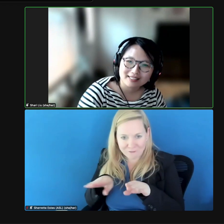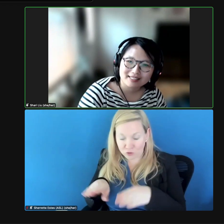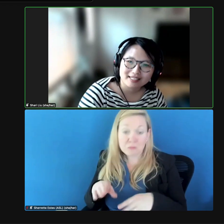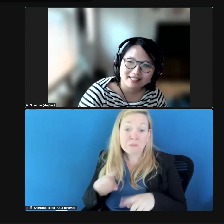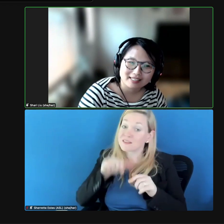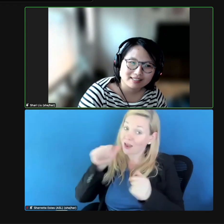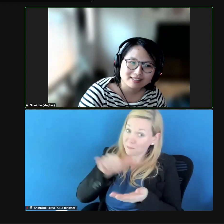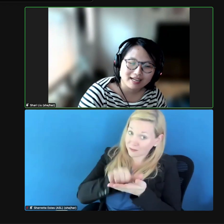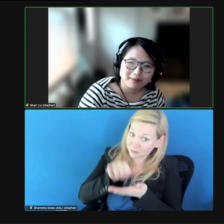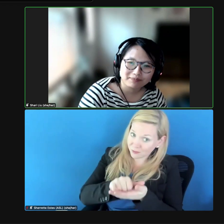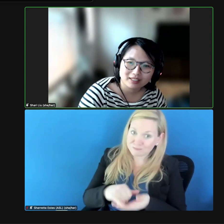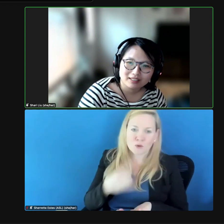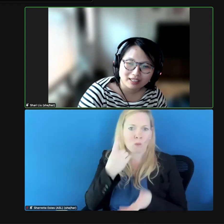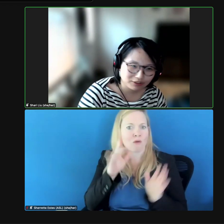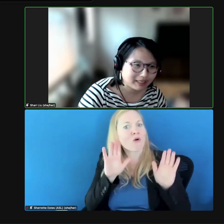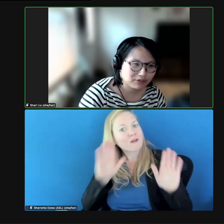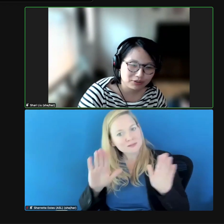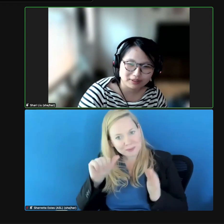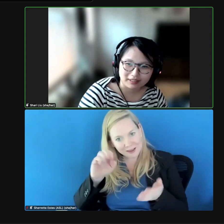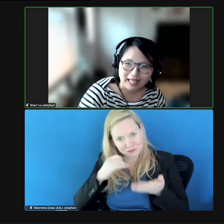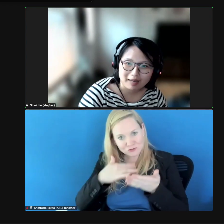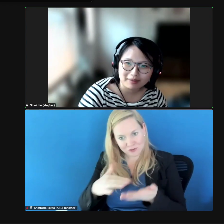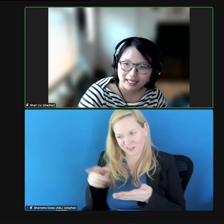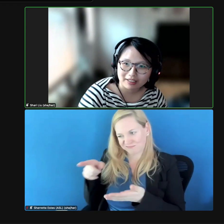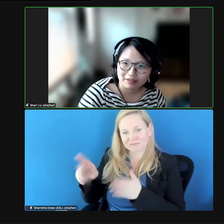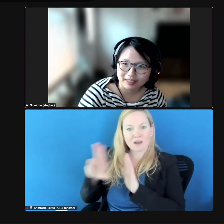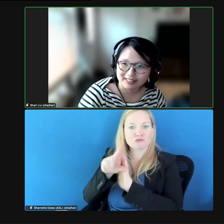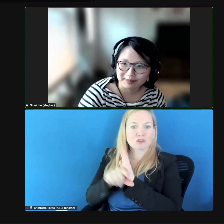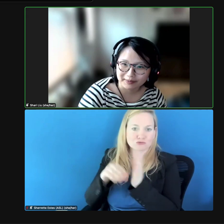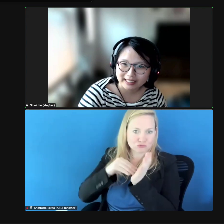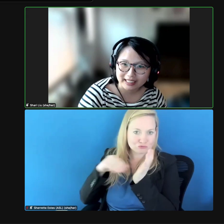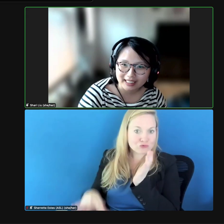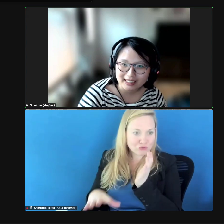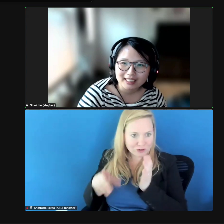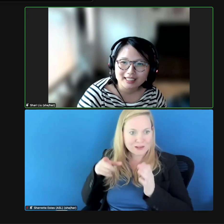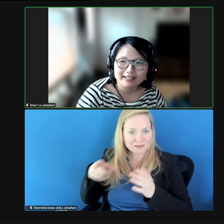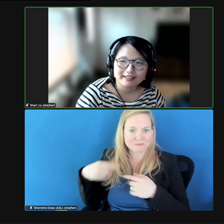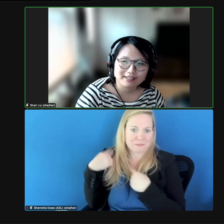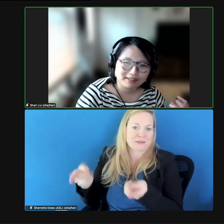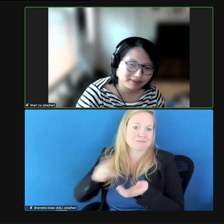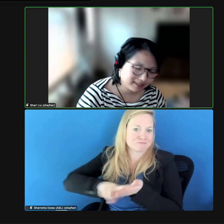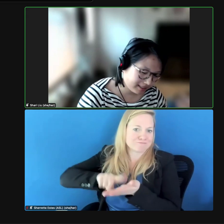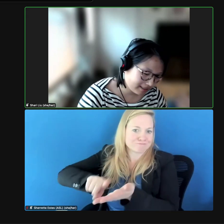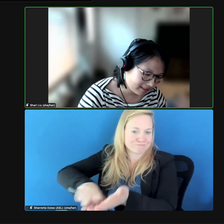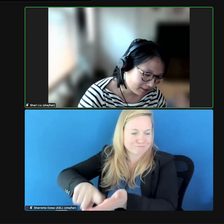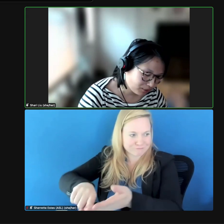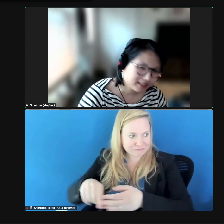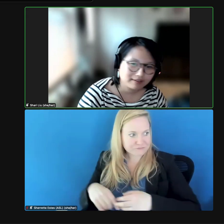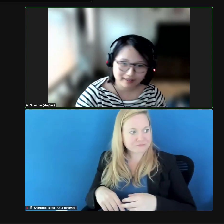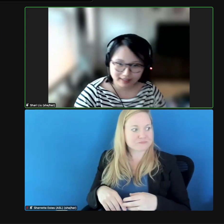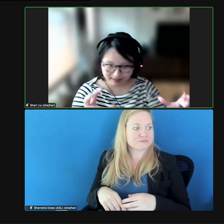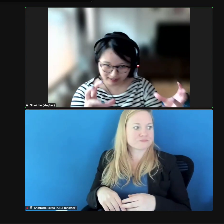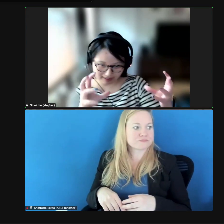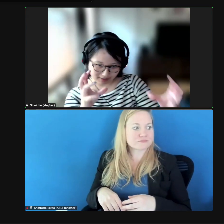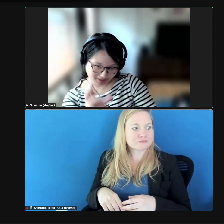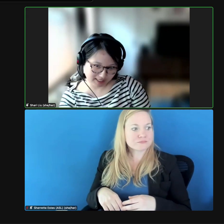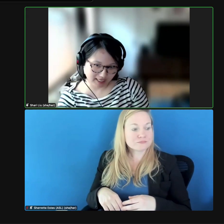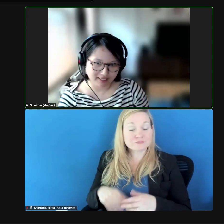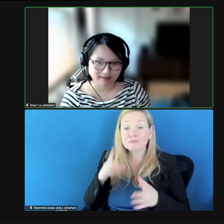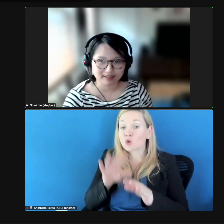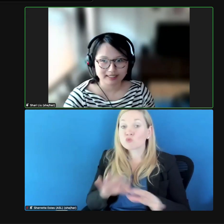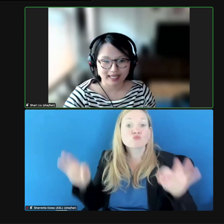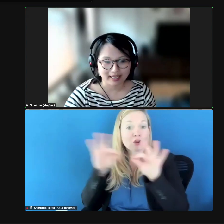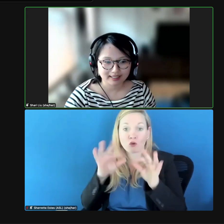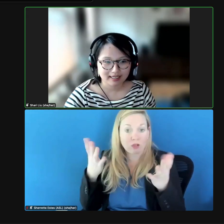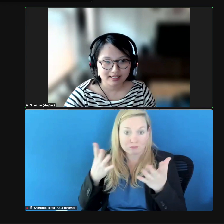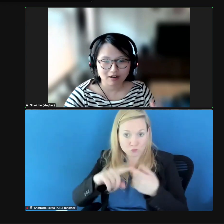awesome case study that this undergraduate student in the lab, Lynette Cuna, has been working on. So the critical thing to understand